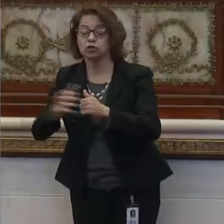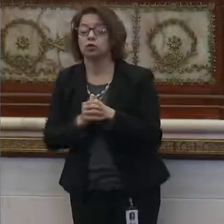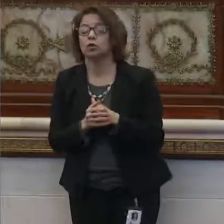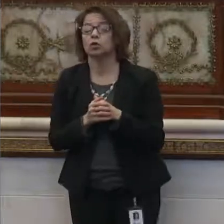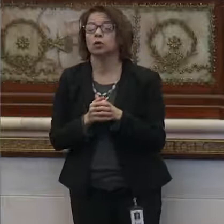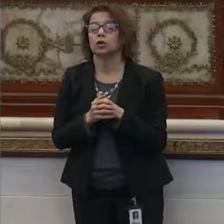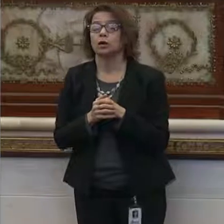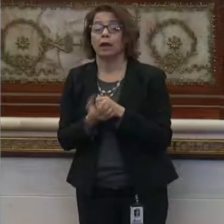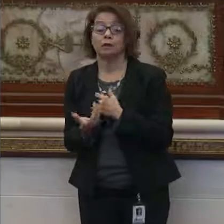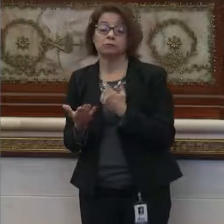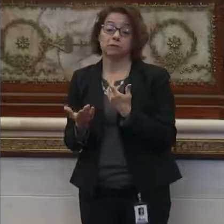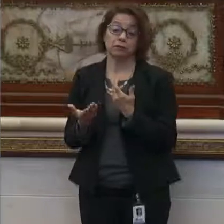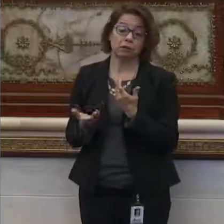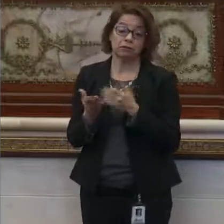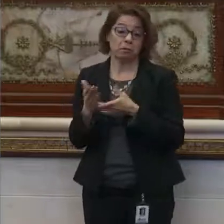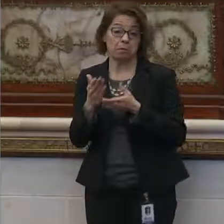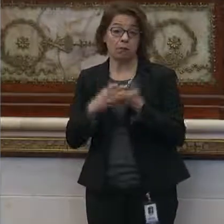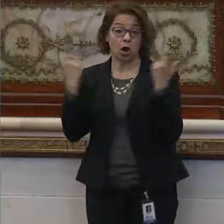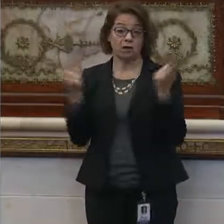gym class,